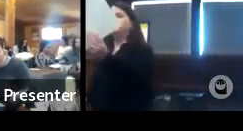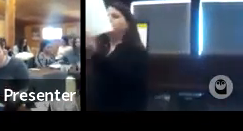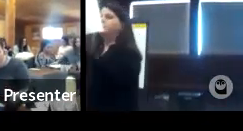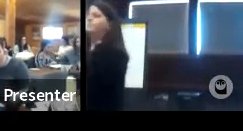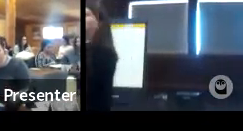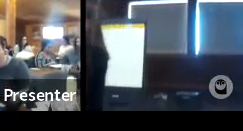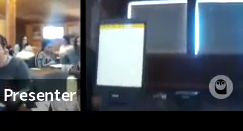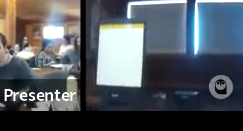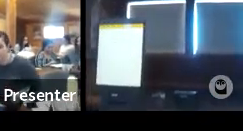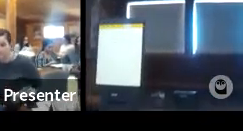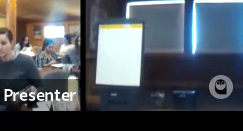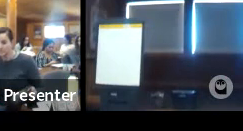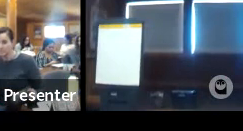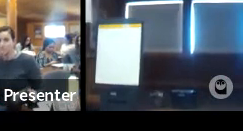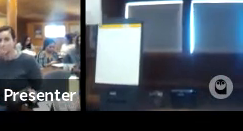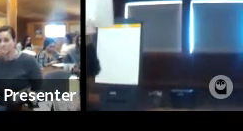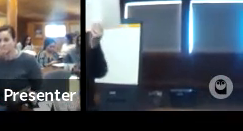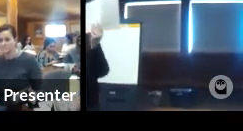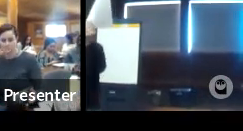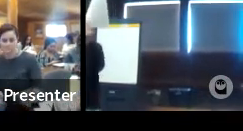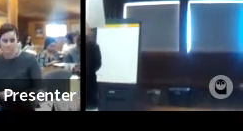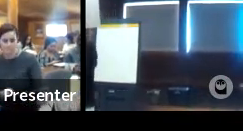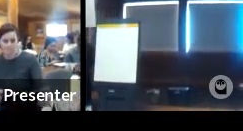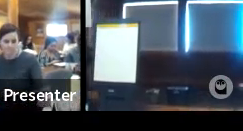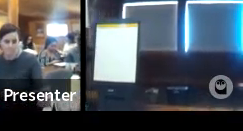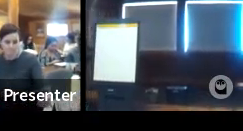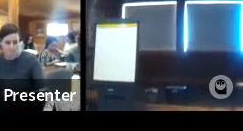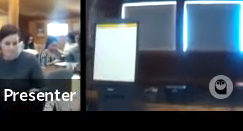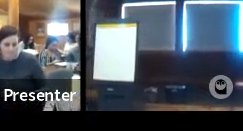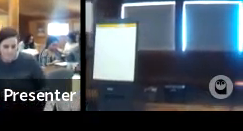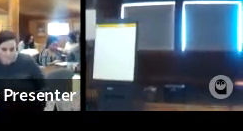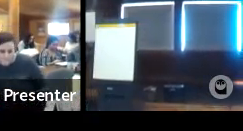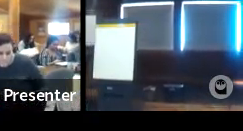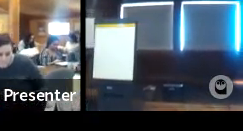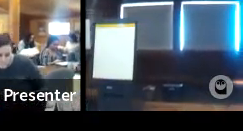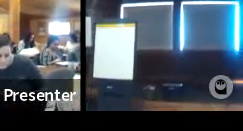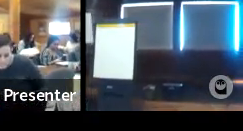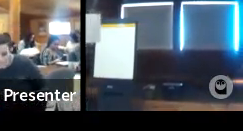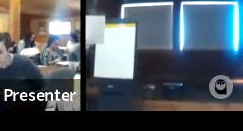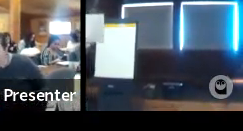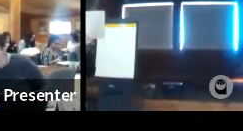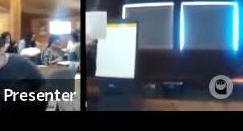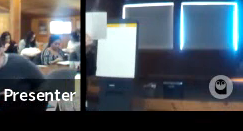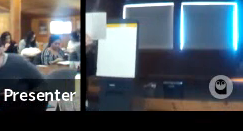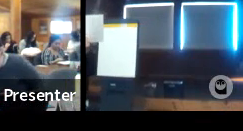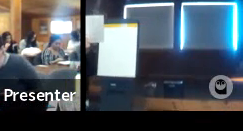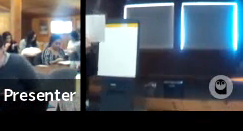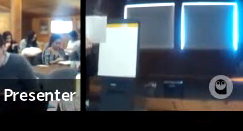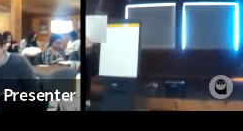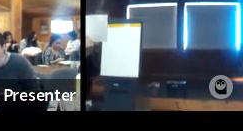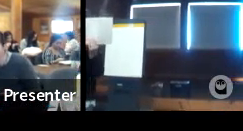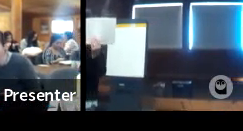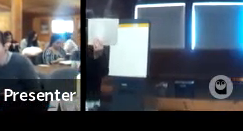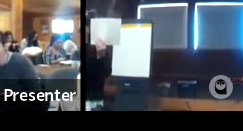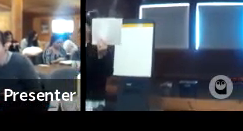So this is questions. Your prosecutor may or may not follow this. They certainly don't have to follow this. And there's lots of questions on here